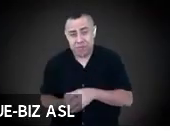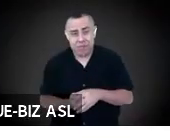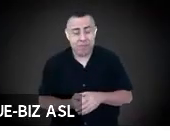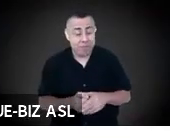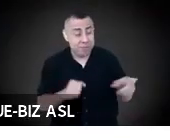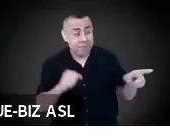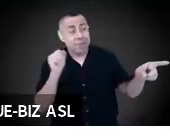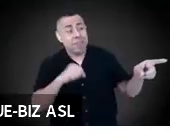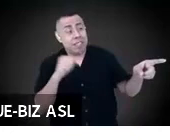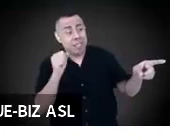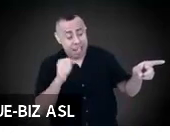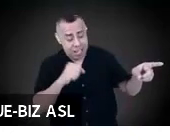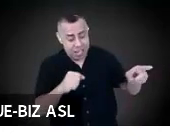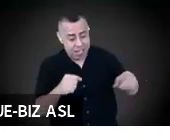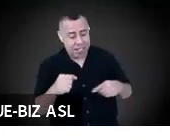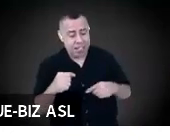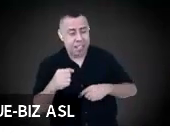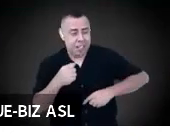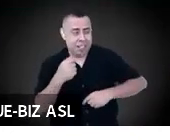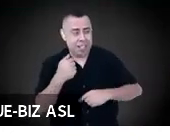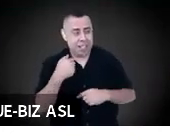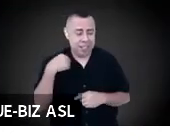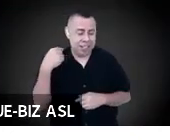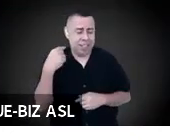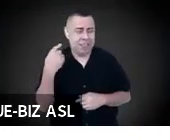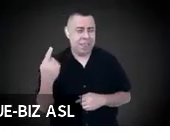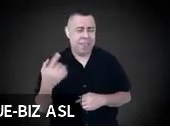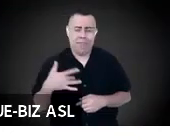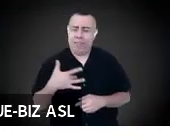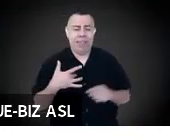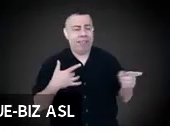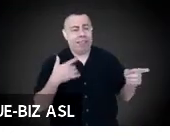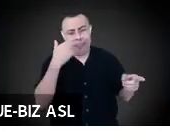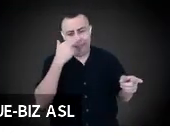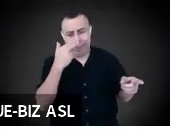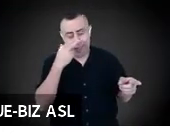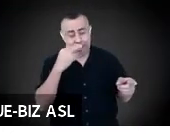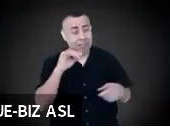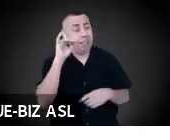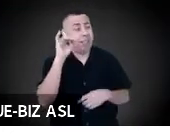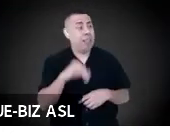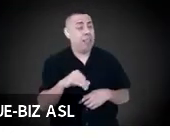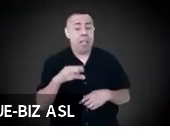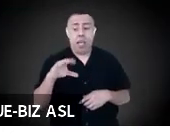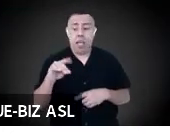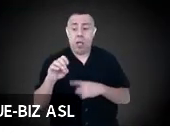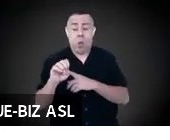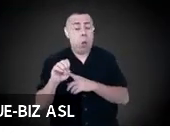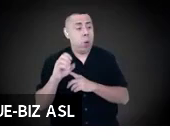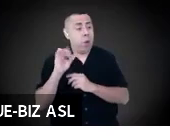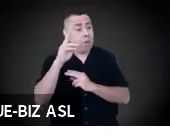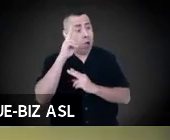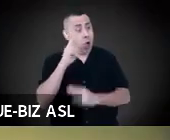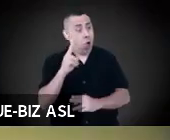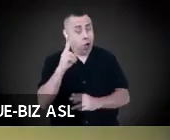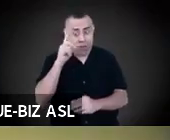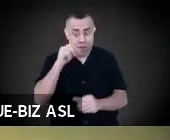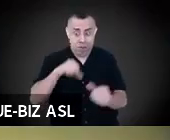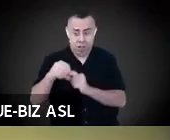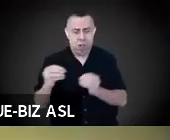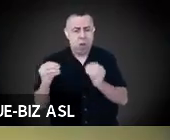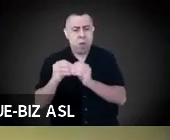I always find that funny, because it seems to me like the code of honor is more important than the oath that they swore. Mm.